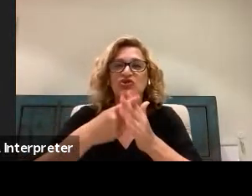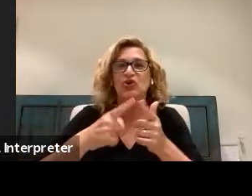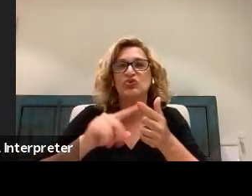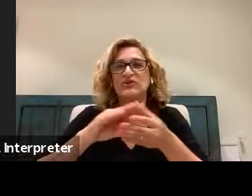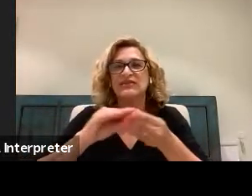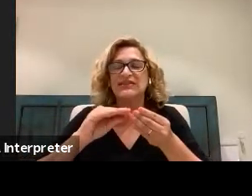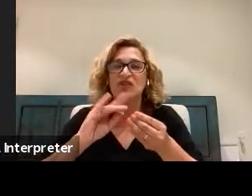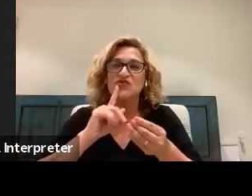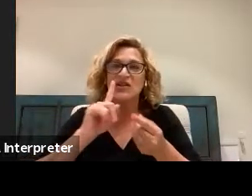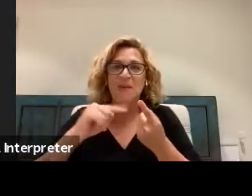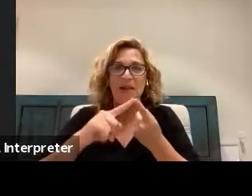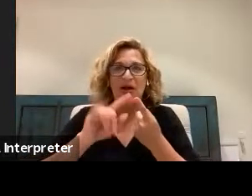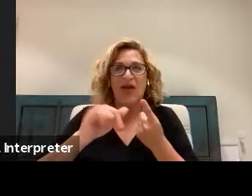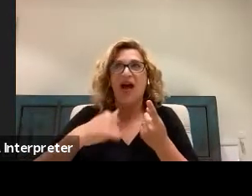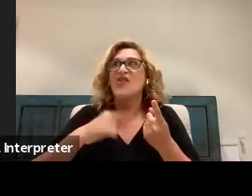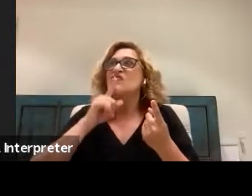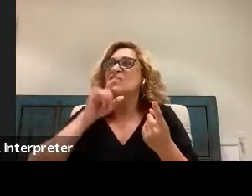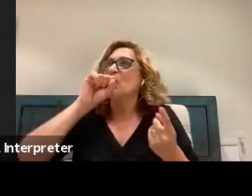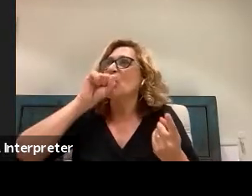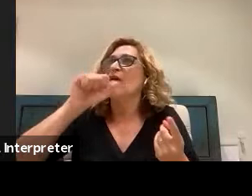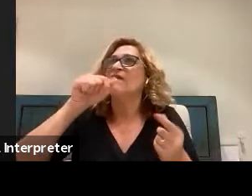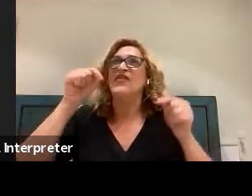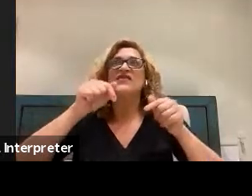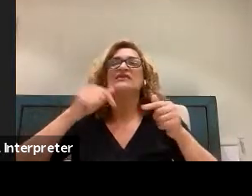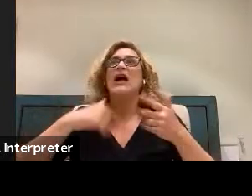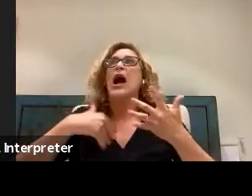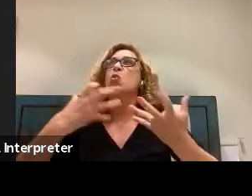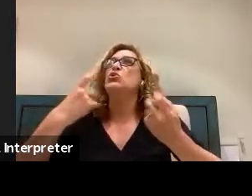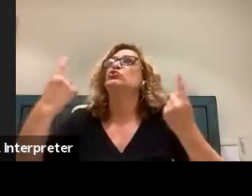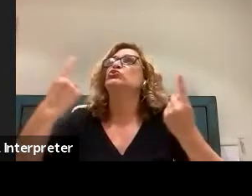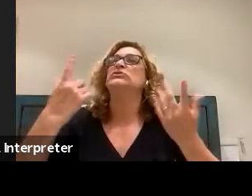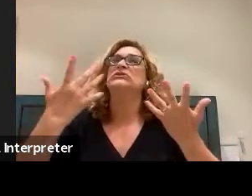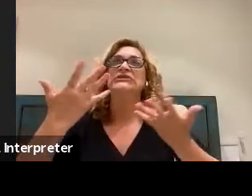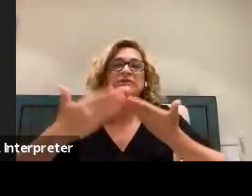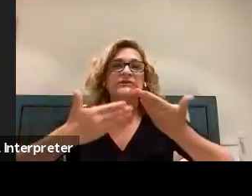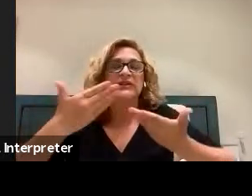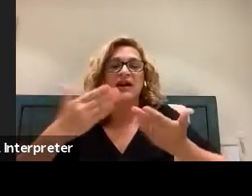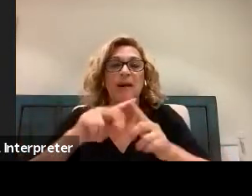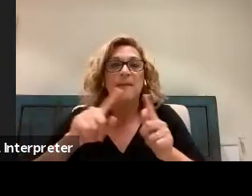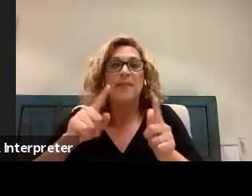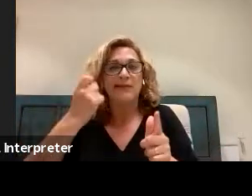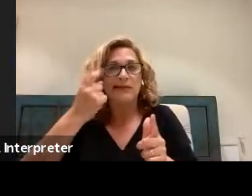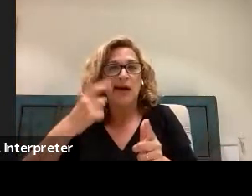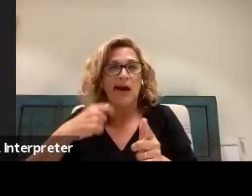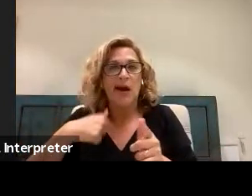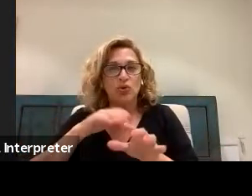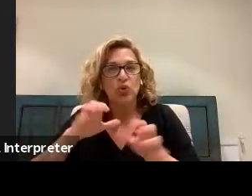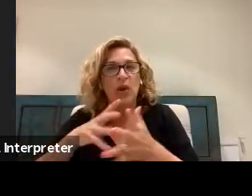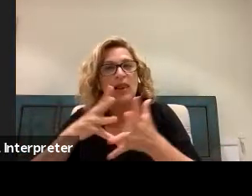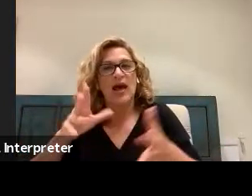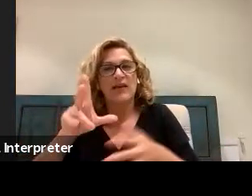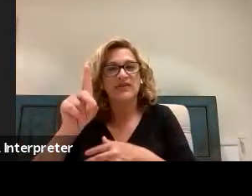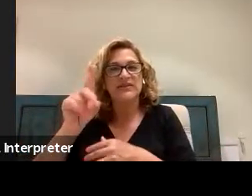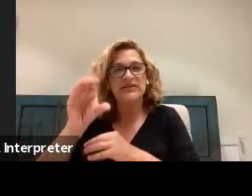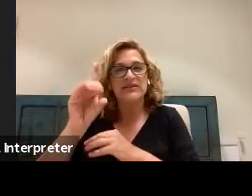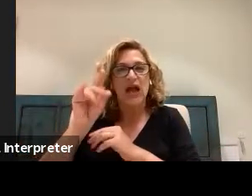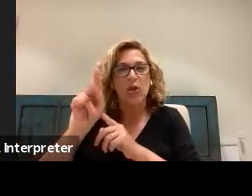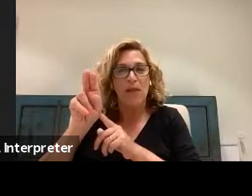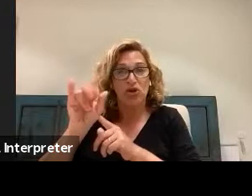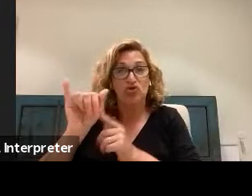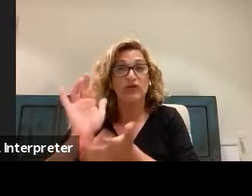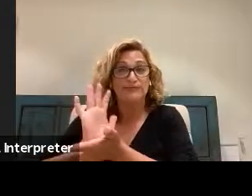to this. I love this. I want to do this. I was doing a lot of documentaries with other students